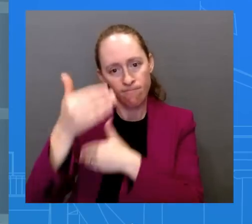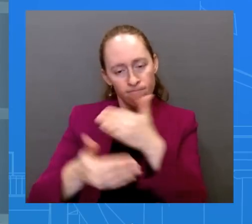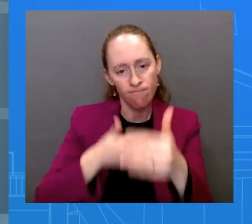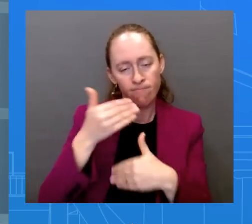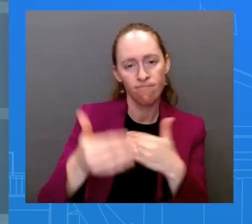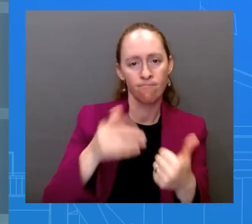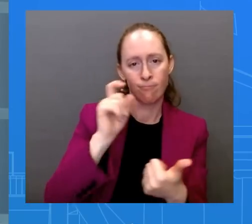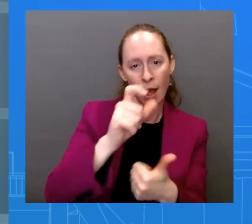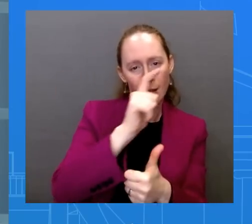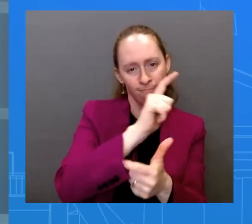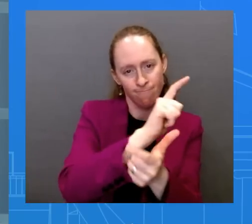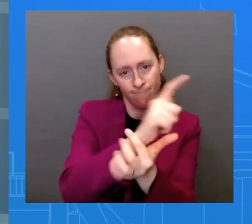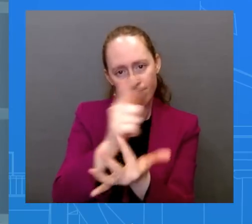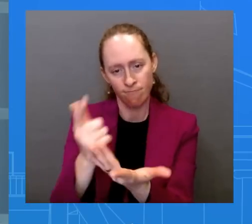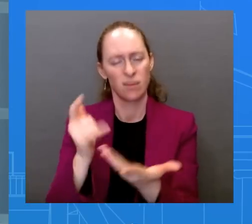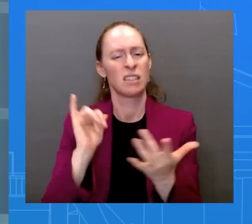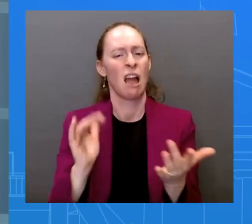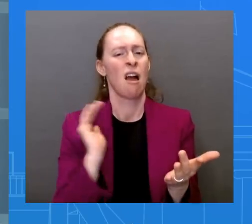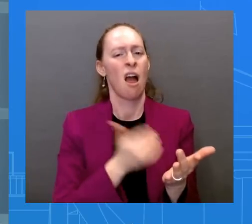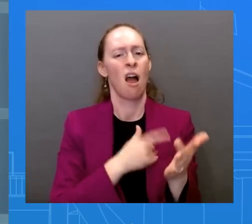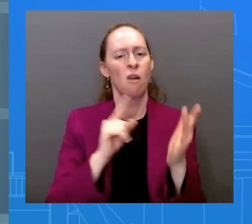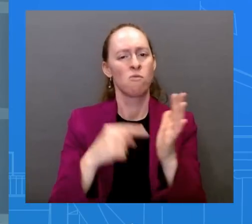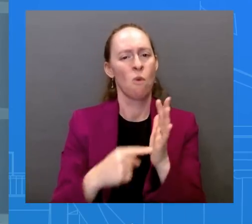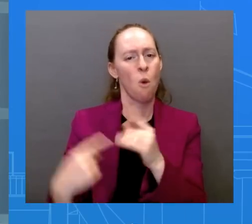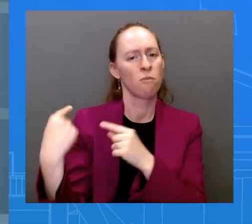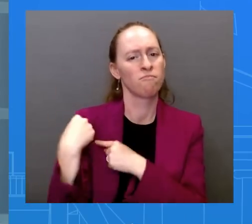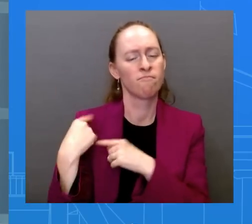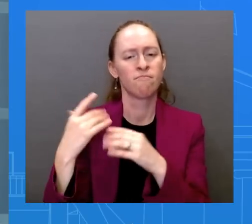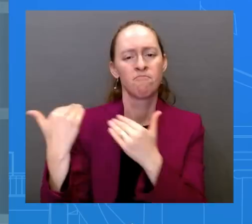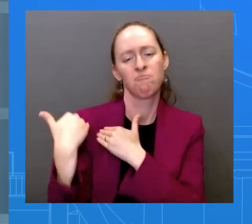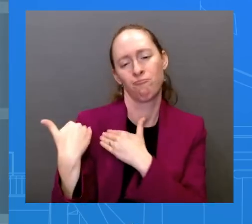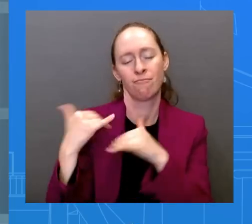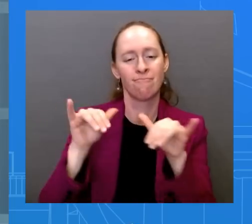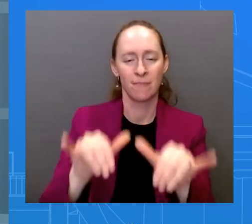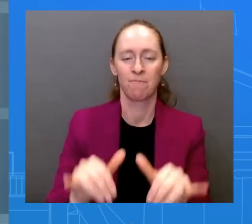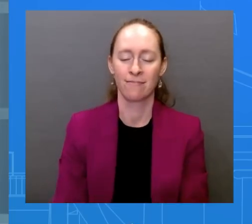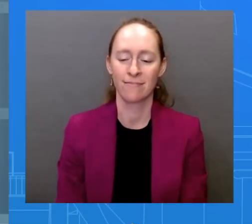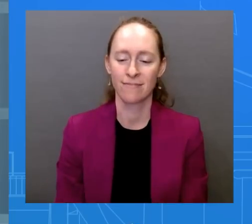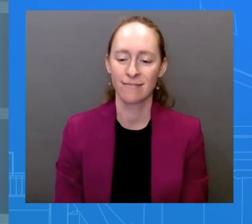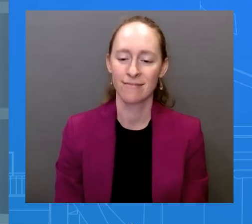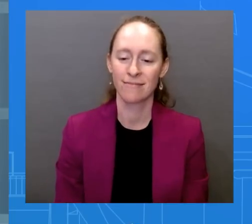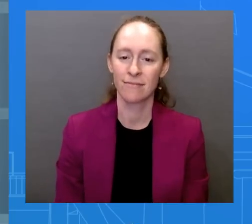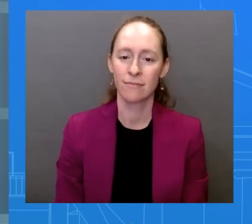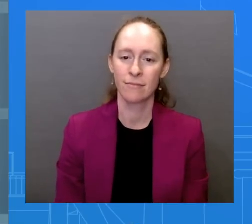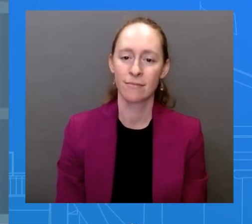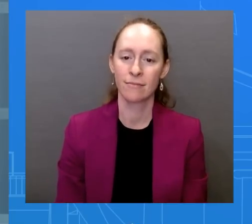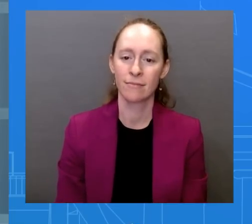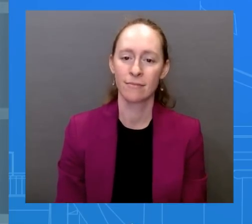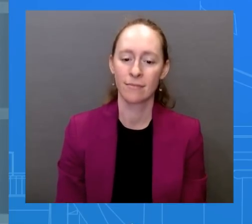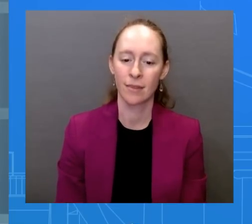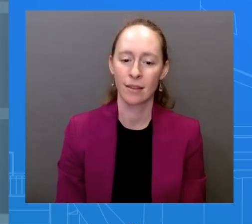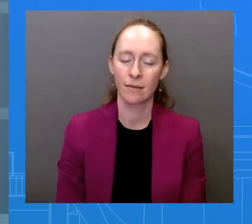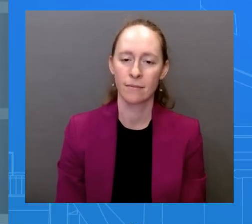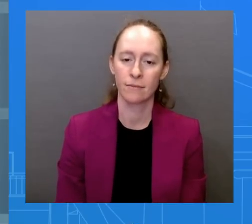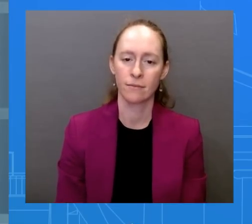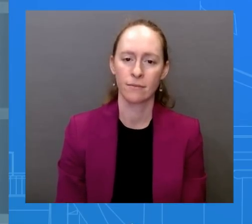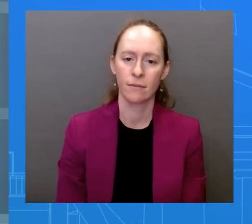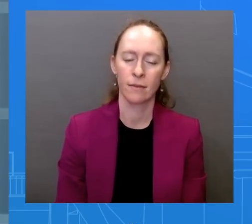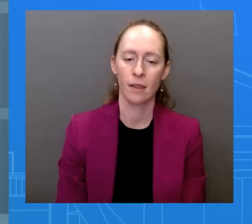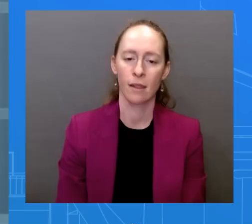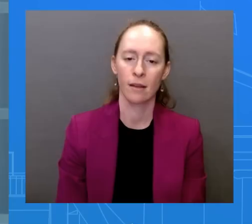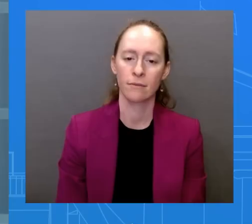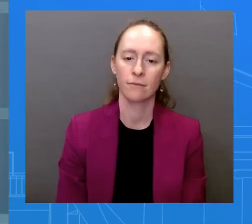and our part in this. Yeah, thank you. Does President Biden share Zelensky's assessment that Putin is